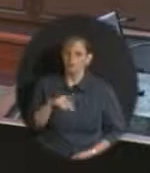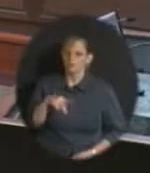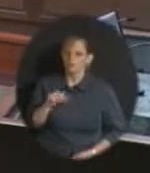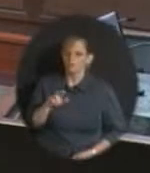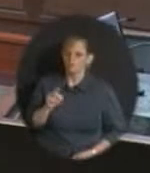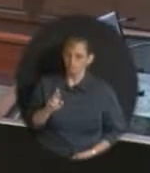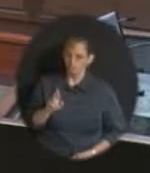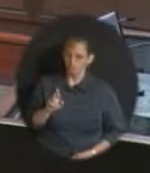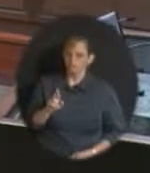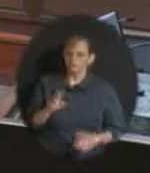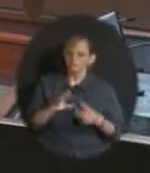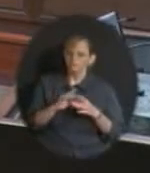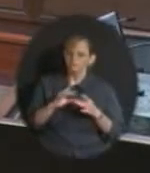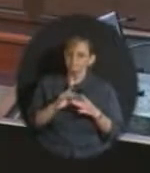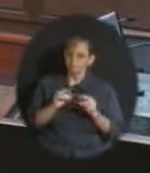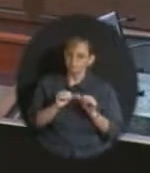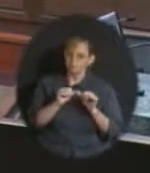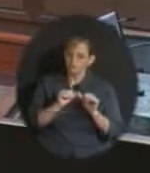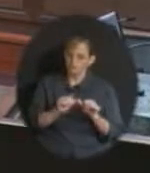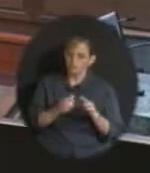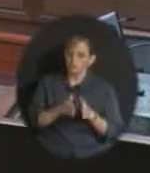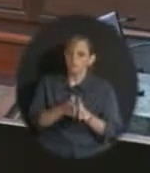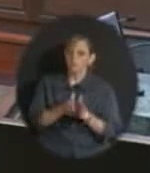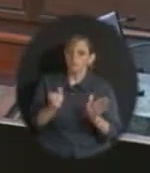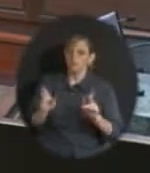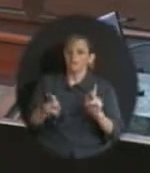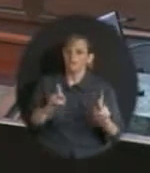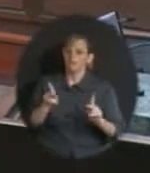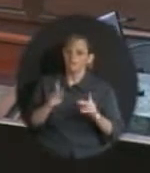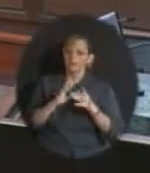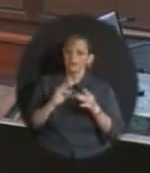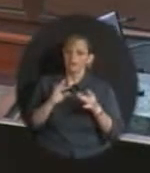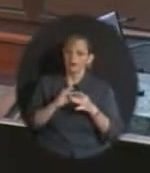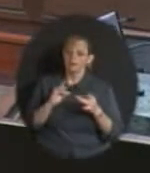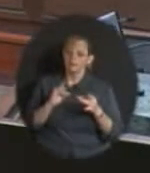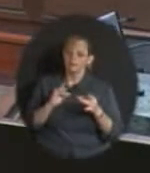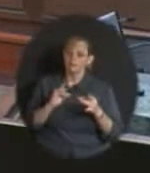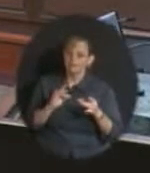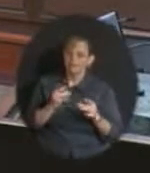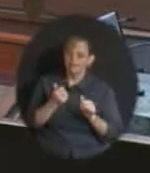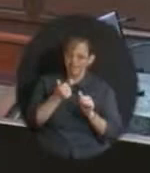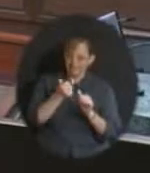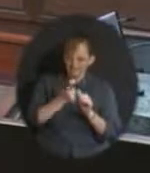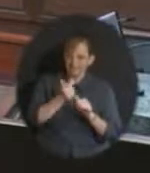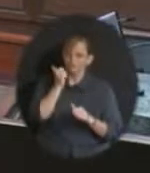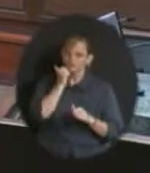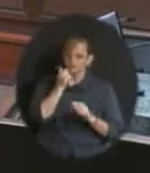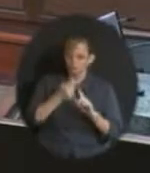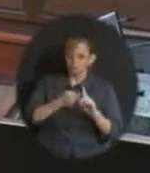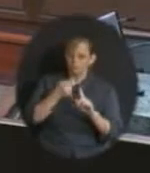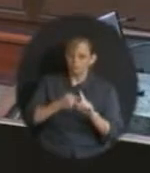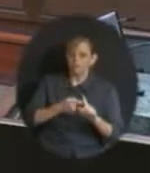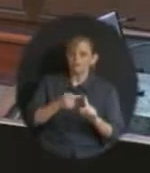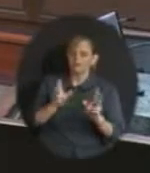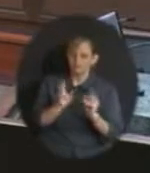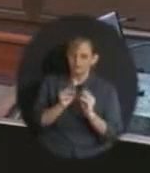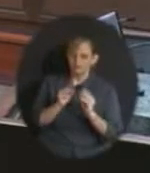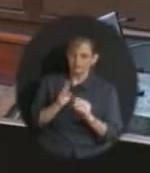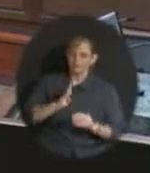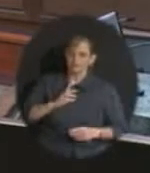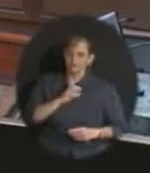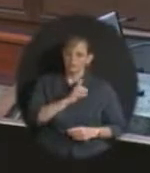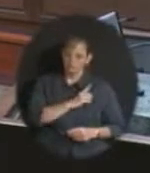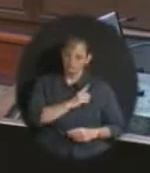continue our meeting with public comments. At each regular meeting, the Board of Education reserves limited time for individuals wishing